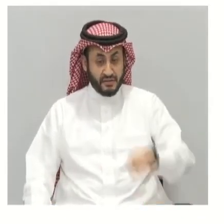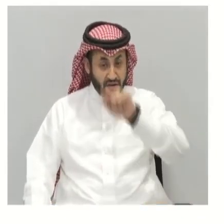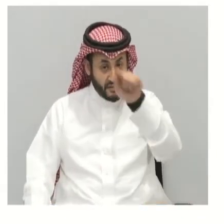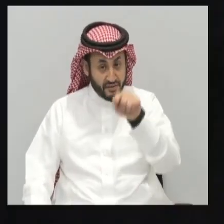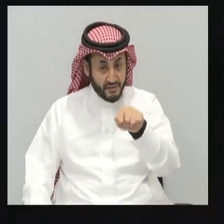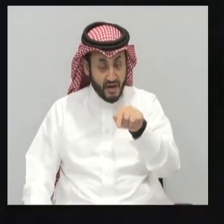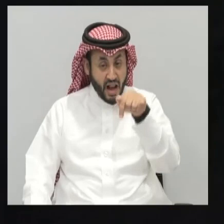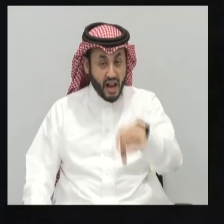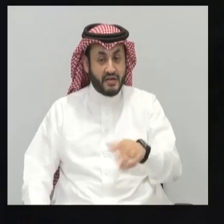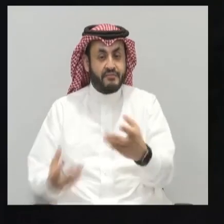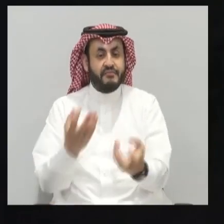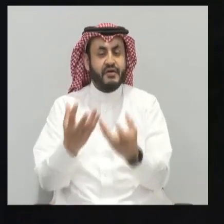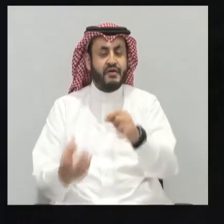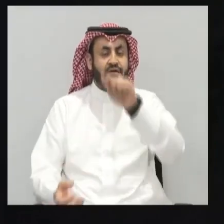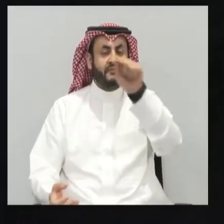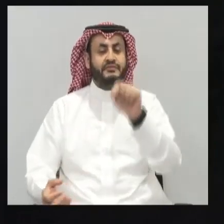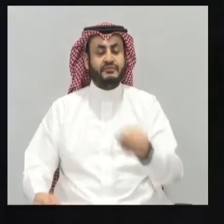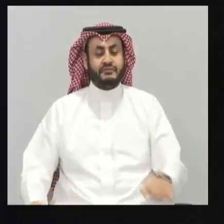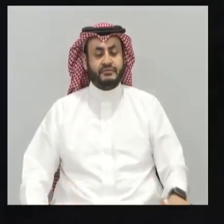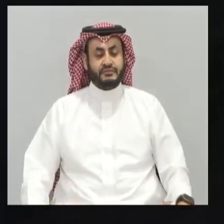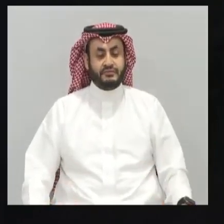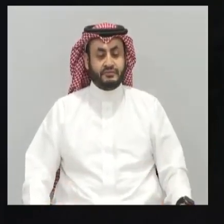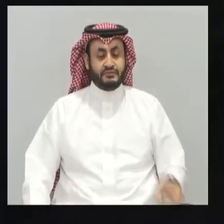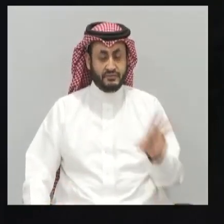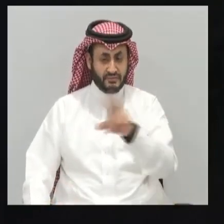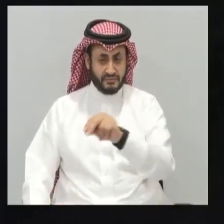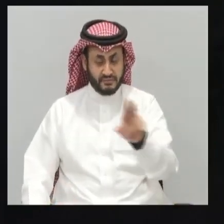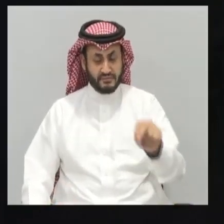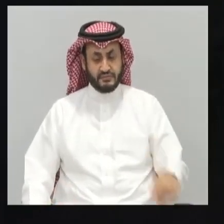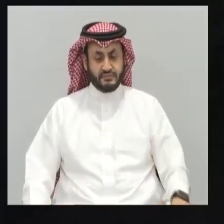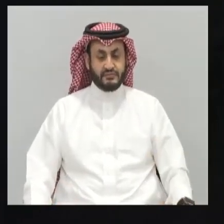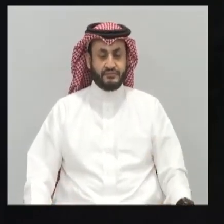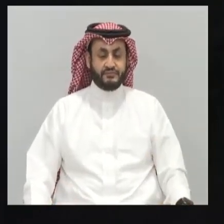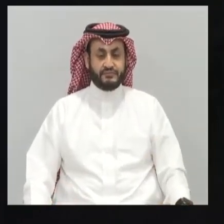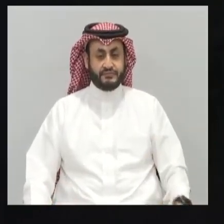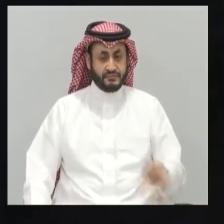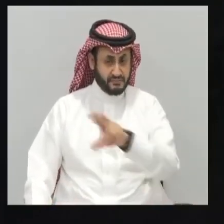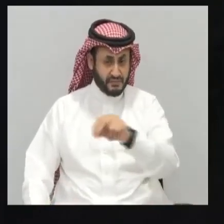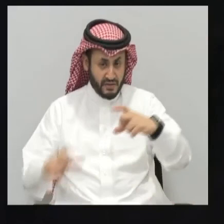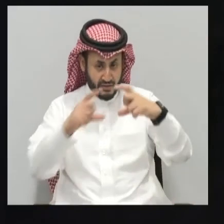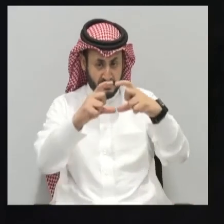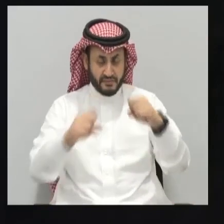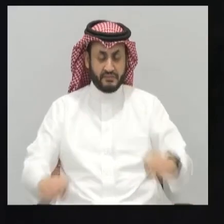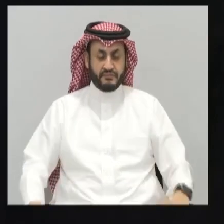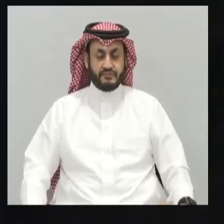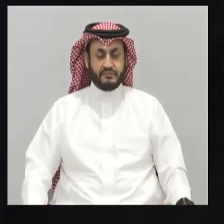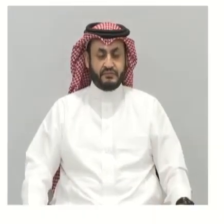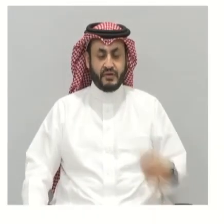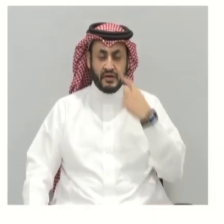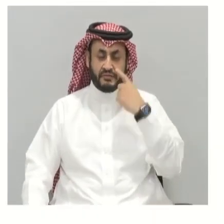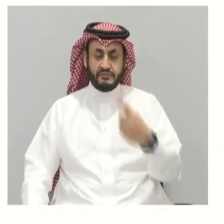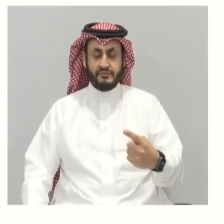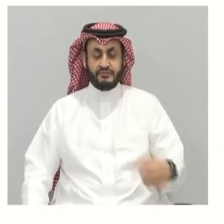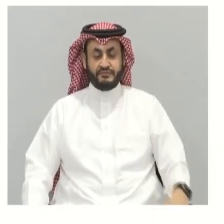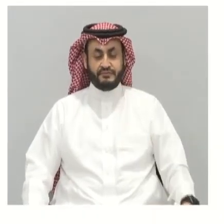using the word cook. Look, the word cook, it is related to the picture, right? So let's take a look. Here